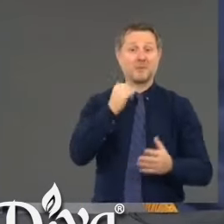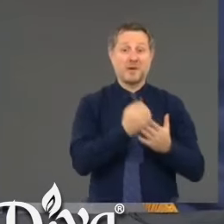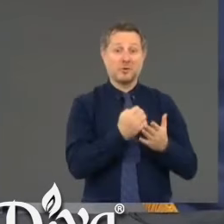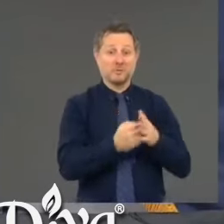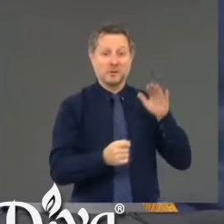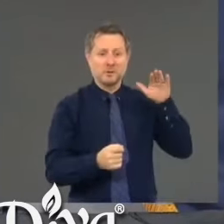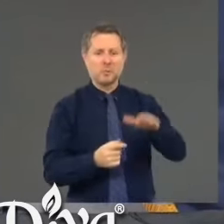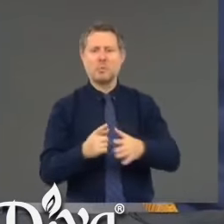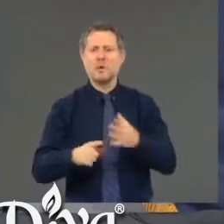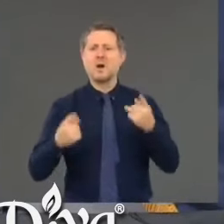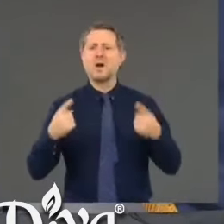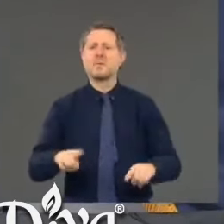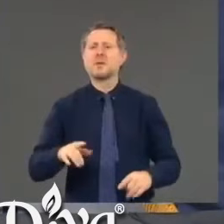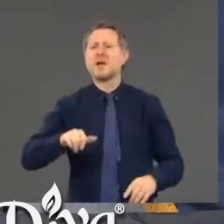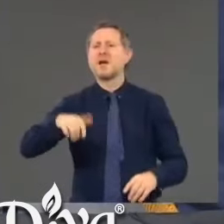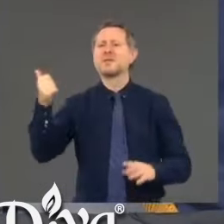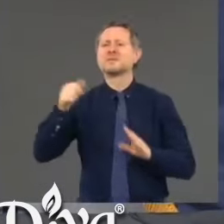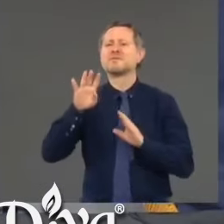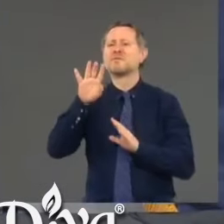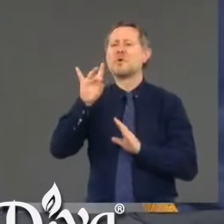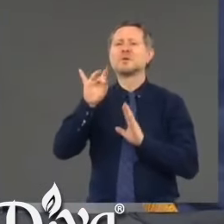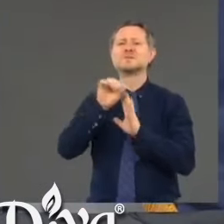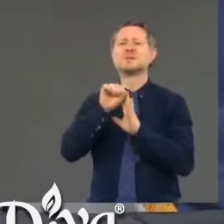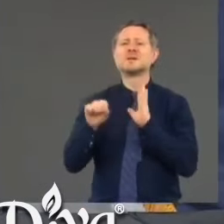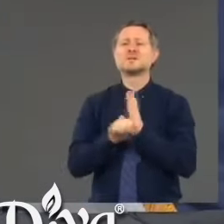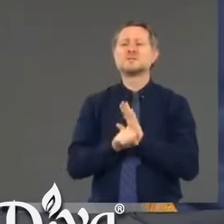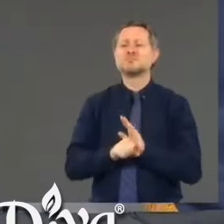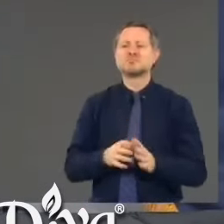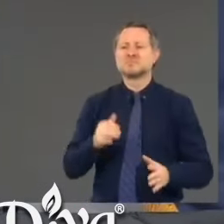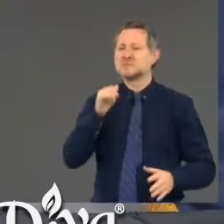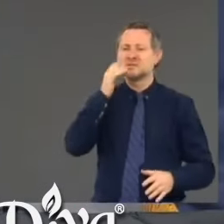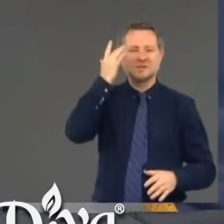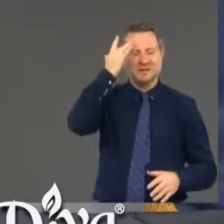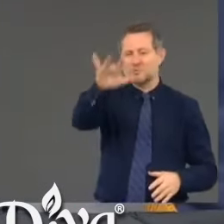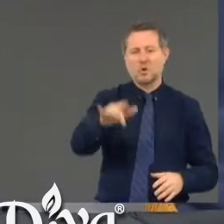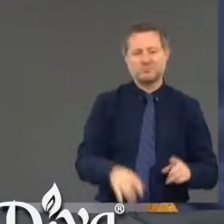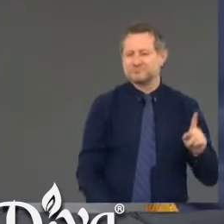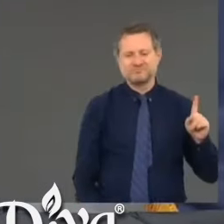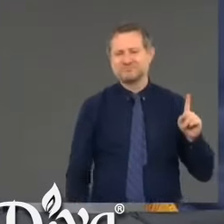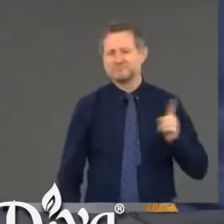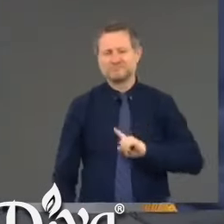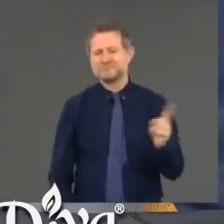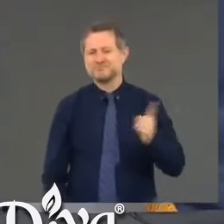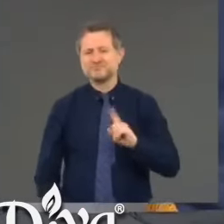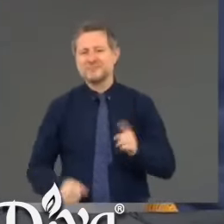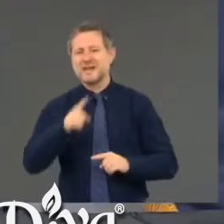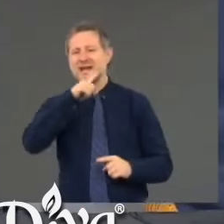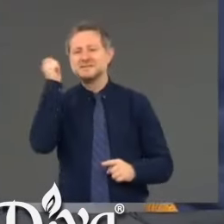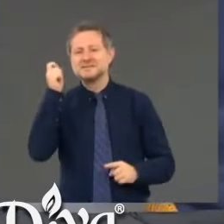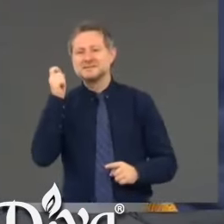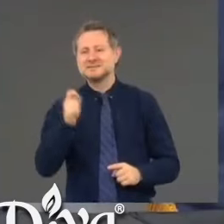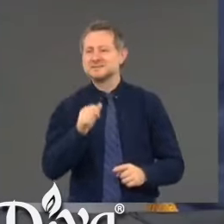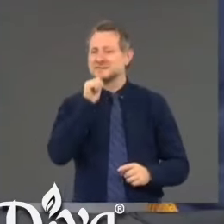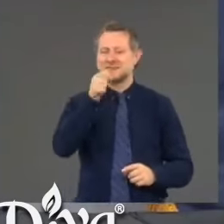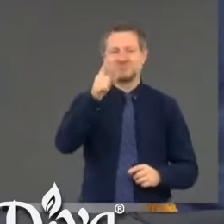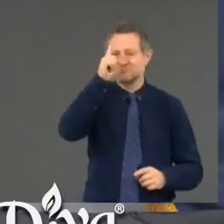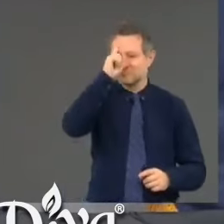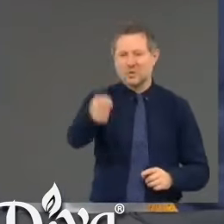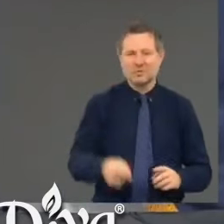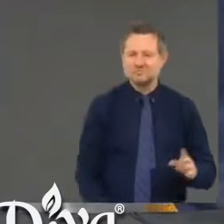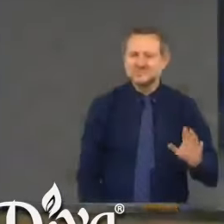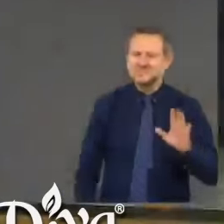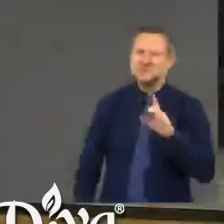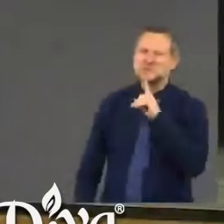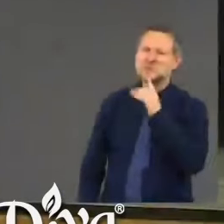other states? I mean, it's not even smart on any level. It's ugly and unintelligent, which is a really bad combination